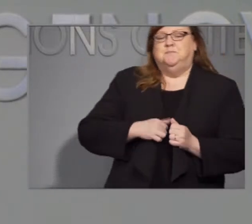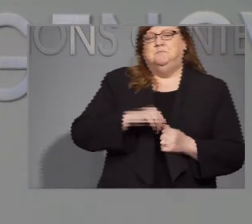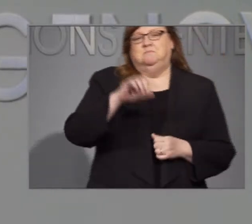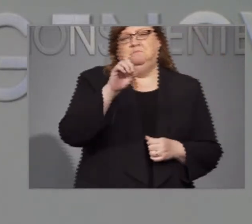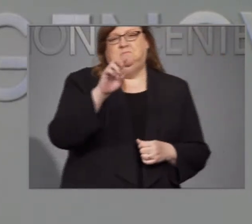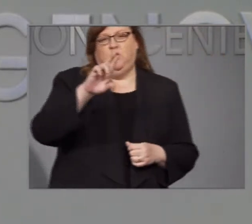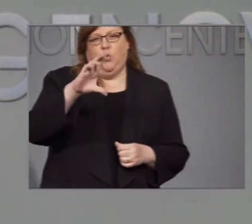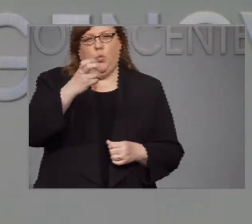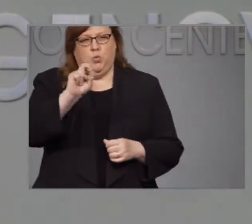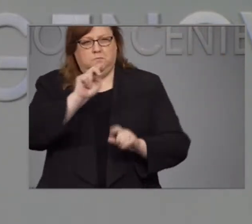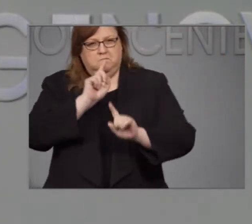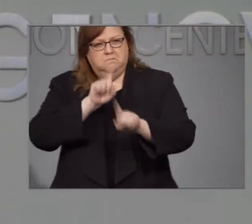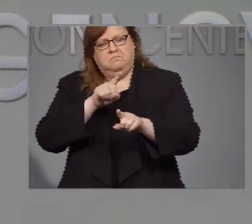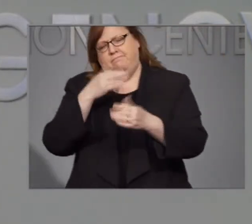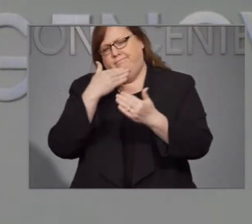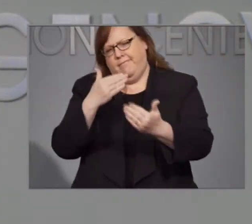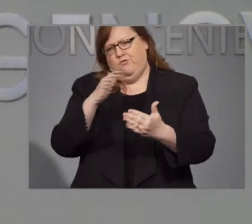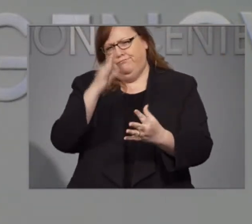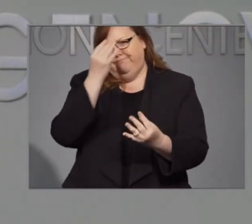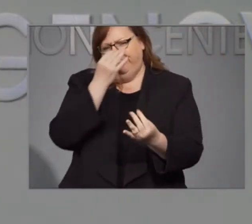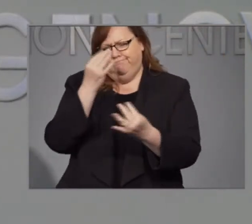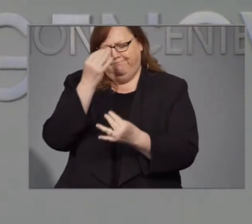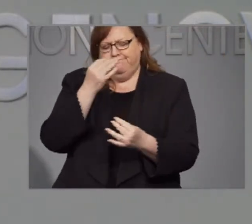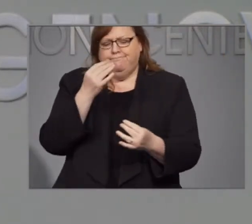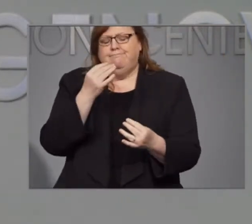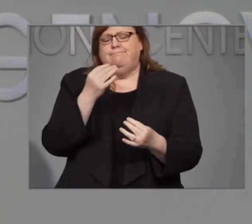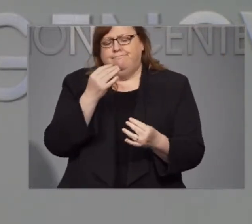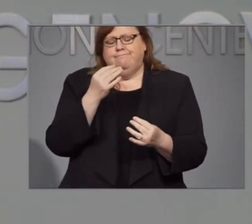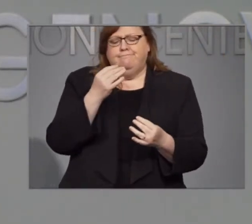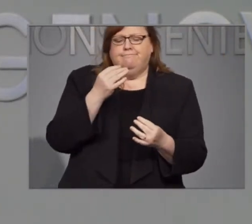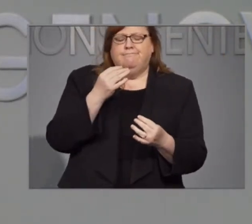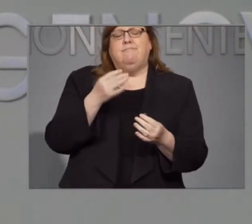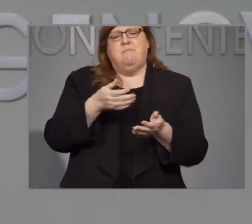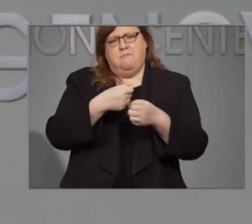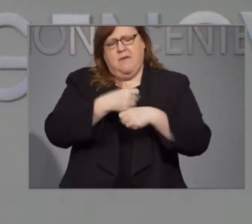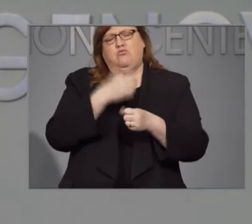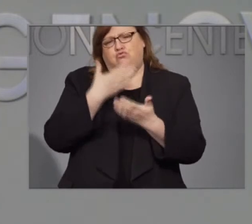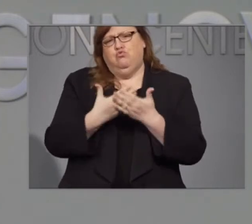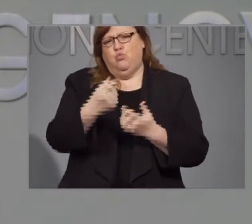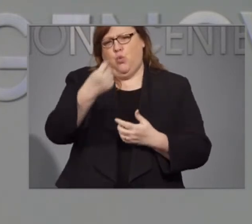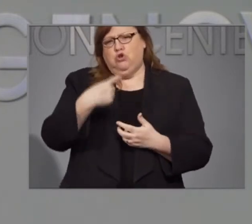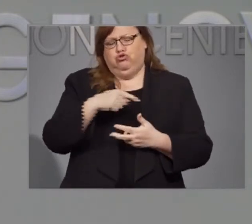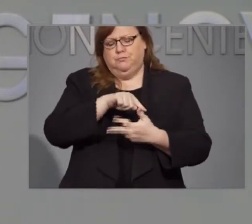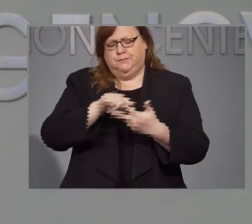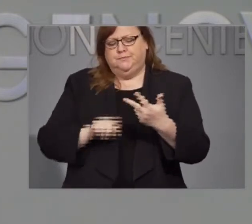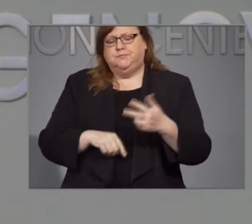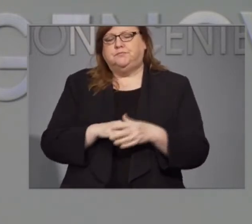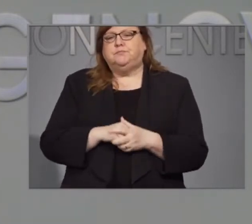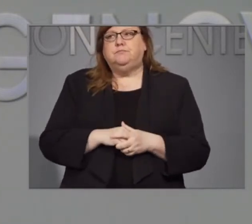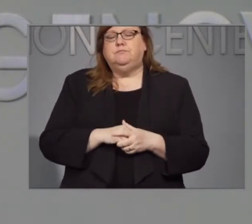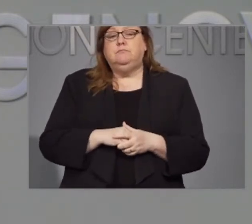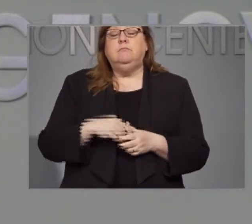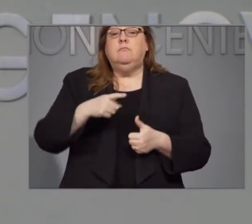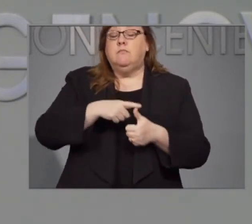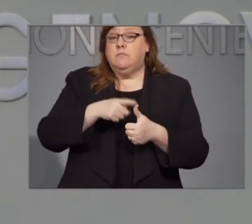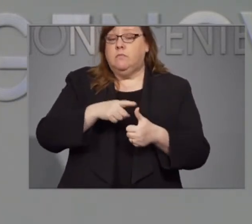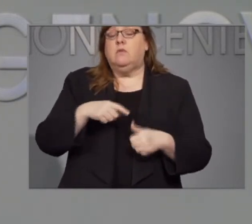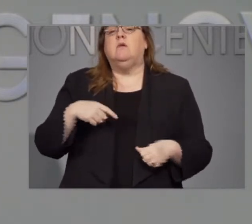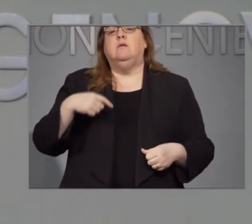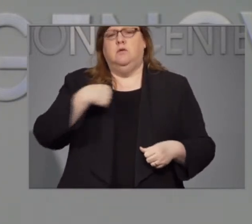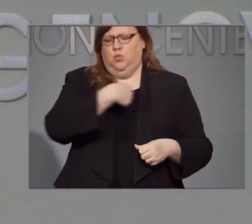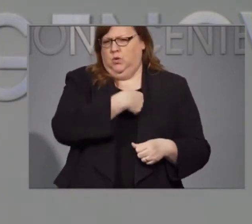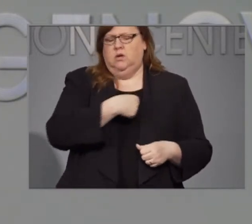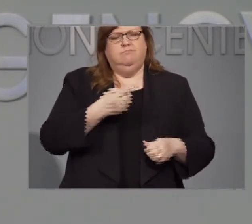that we ask of the data as well. So we have been surging our testing. We continue